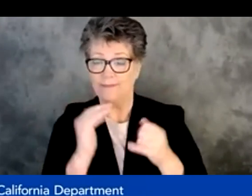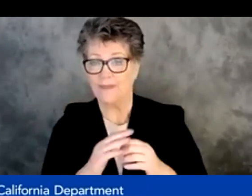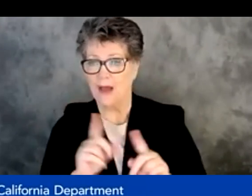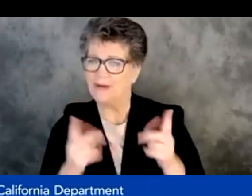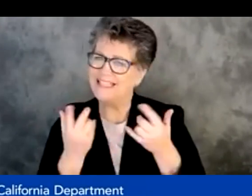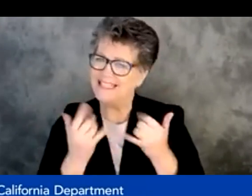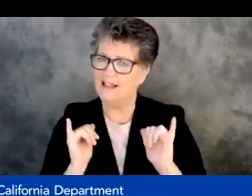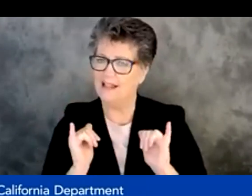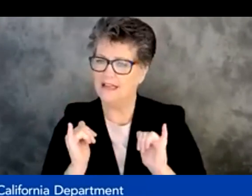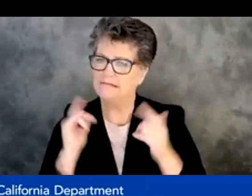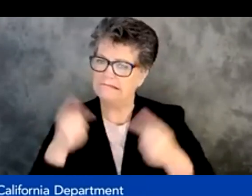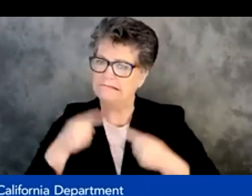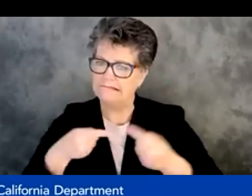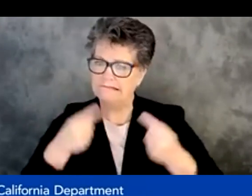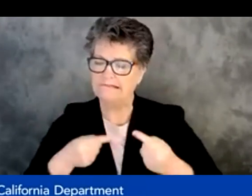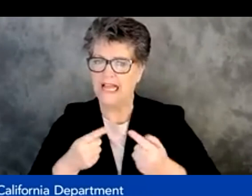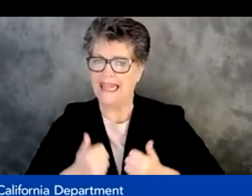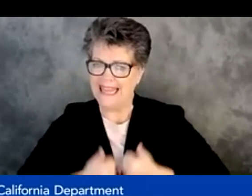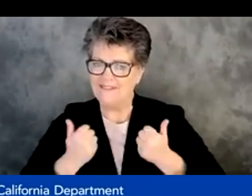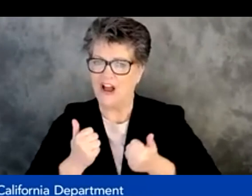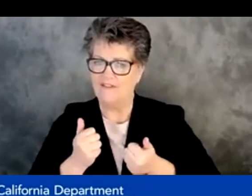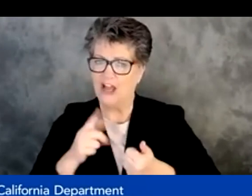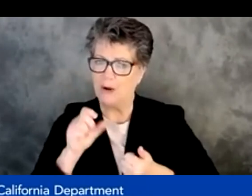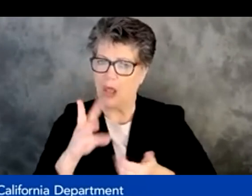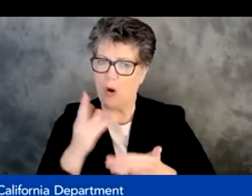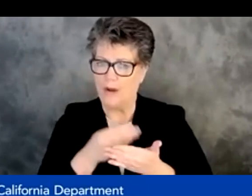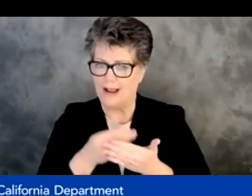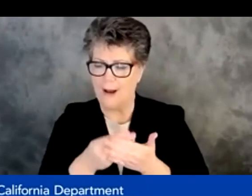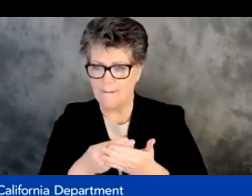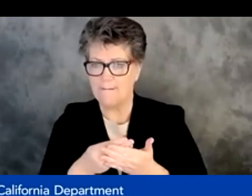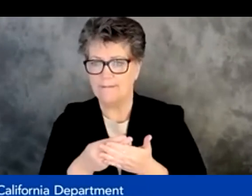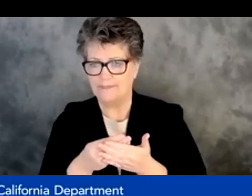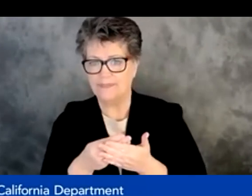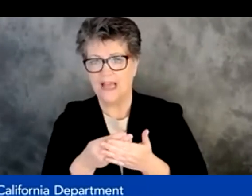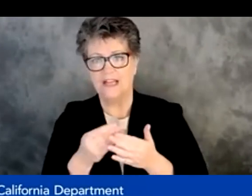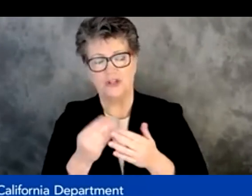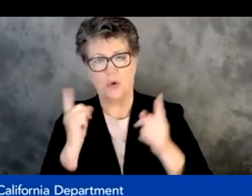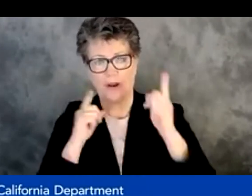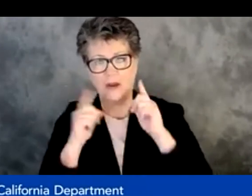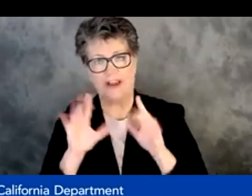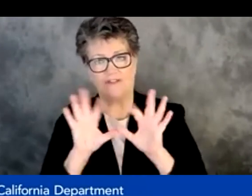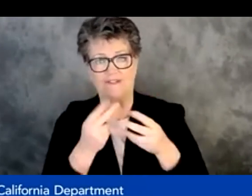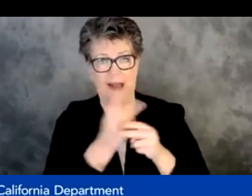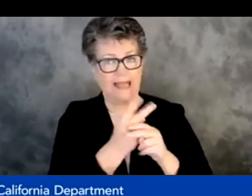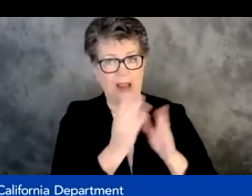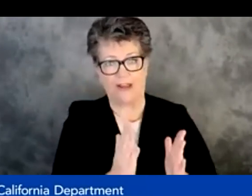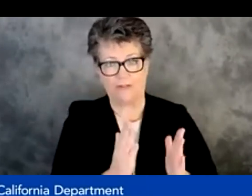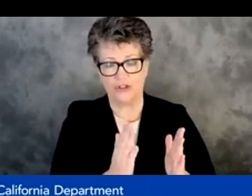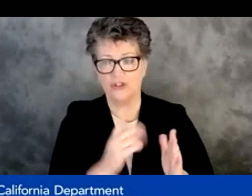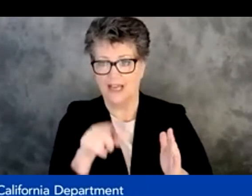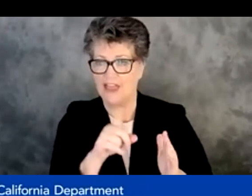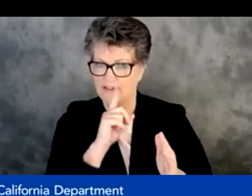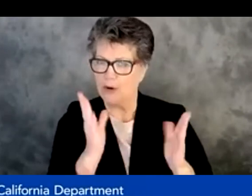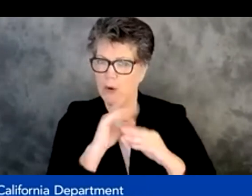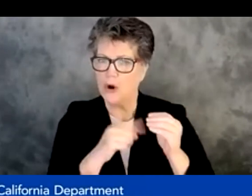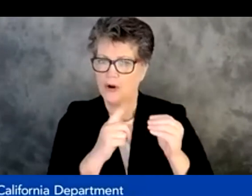still are living on a very low income. We're hearing a lot from family caregivers who are very worried